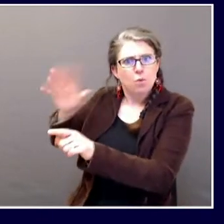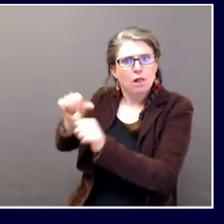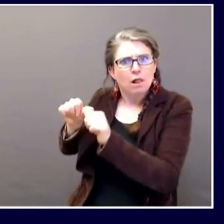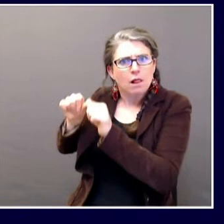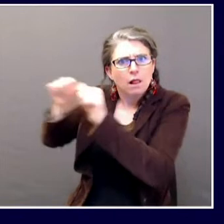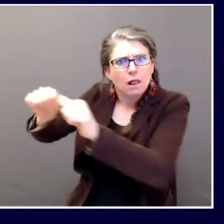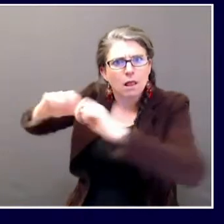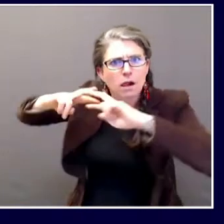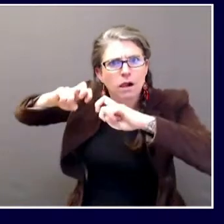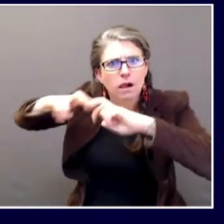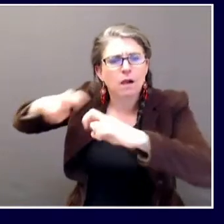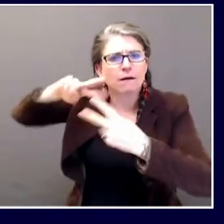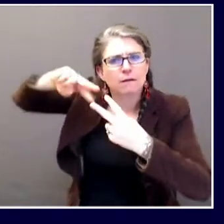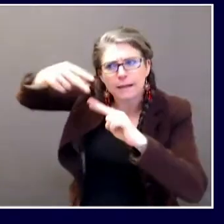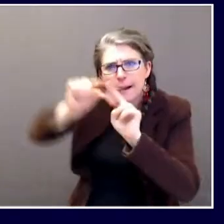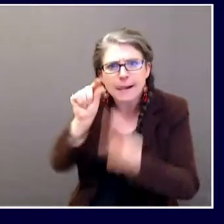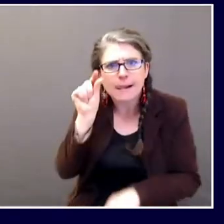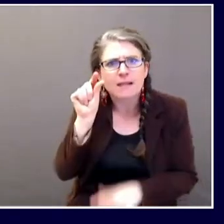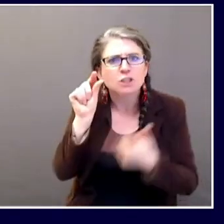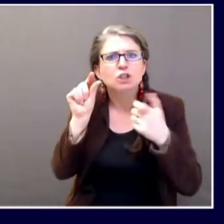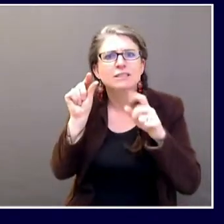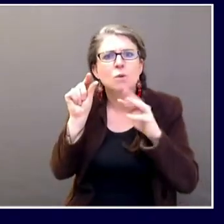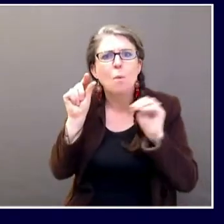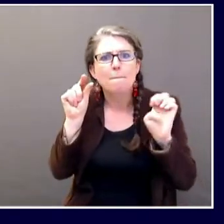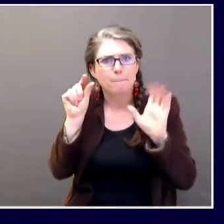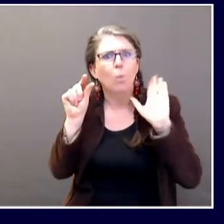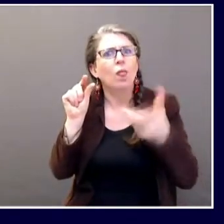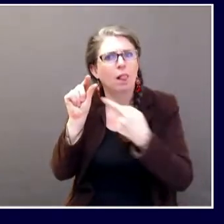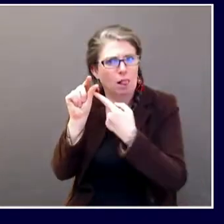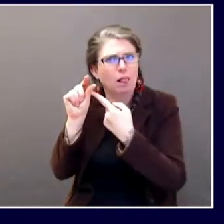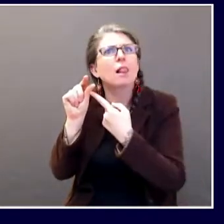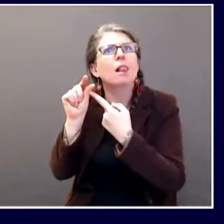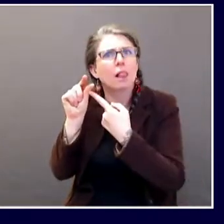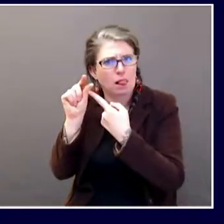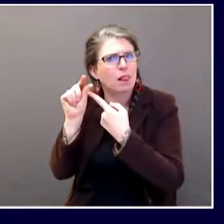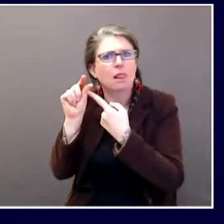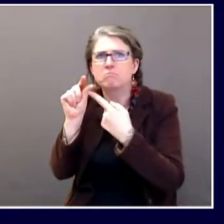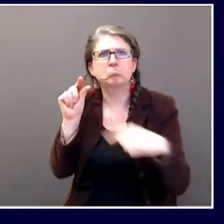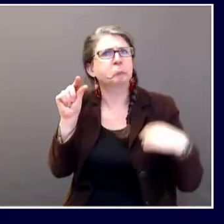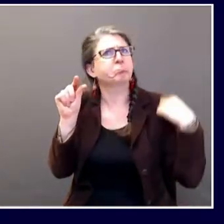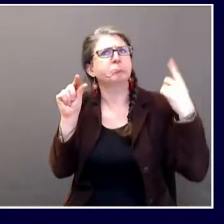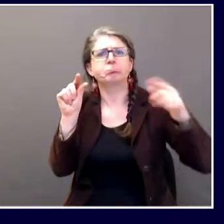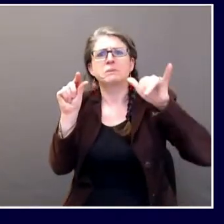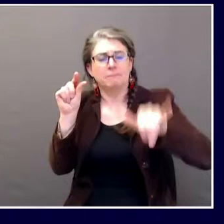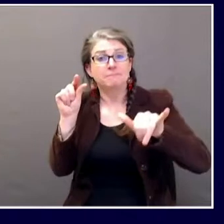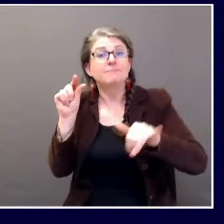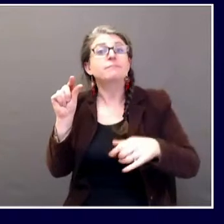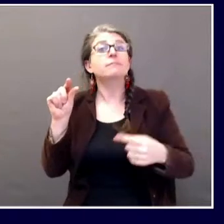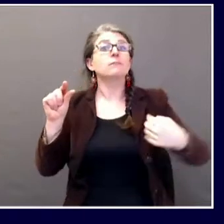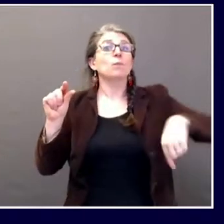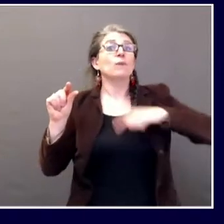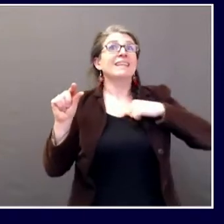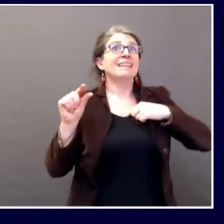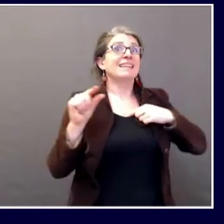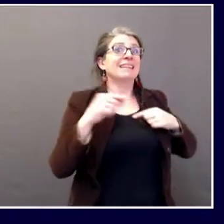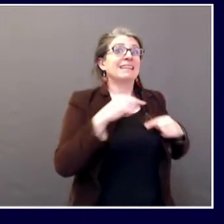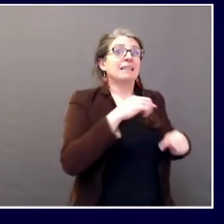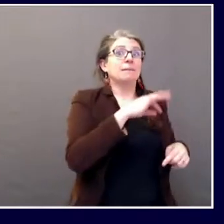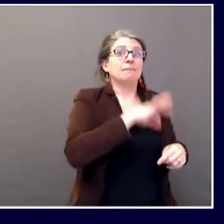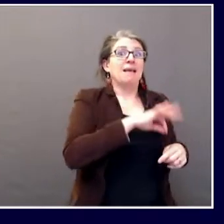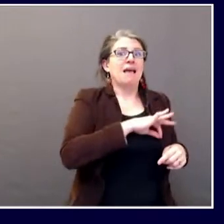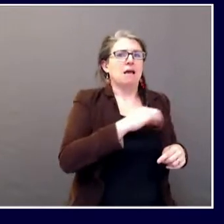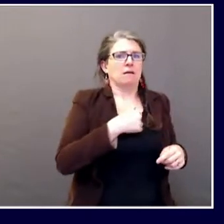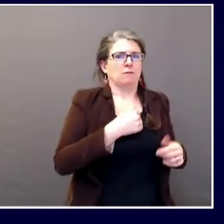working to bring on that capacity within our own lab for emergent situations where we might need to get a sense of whether the genome